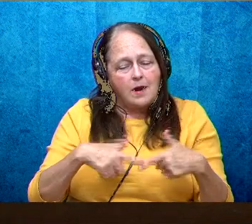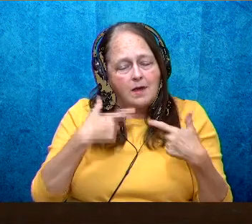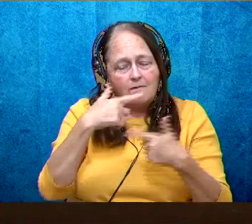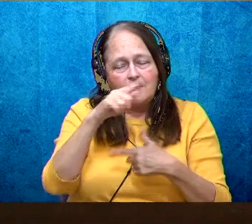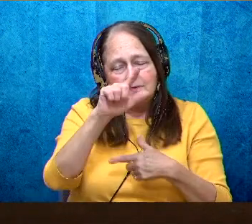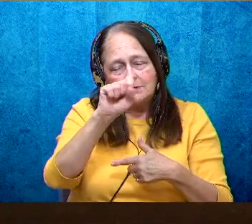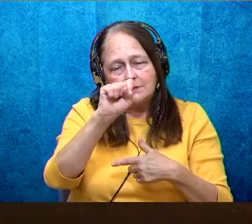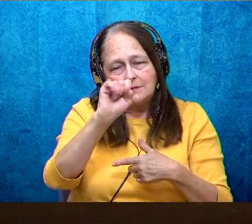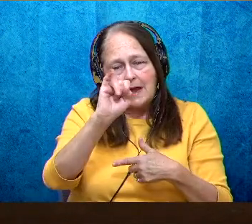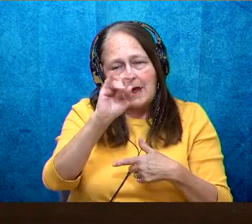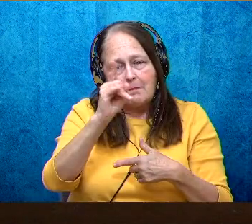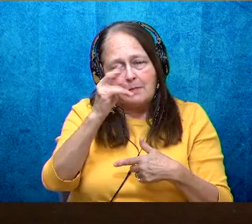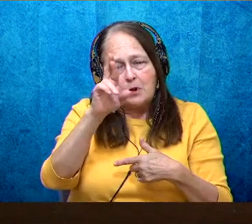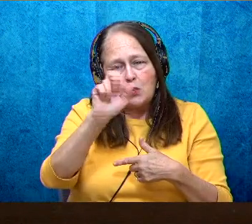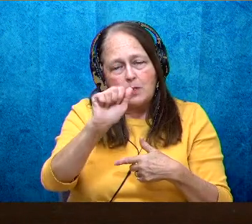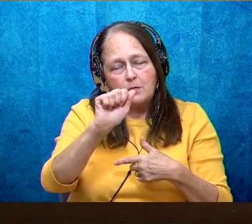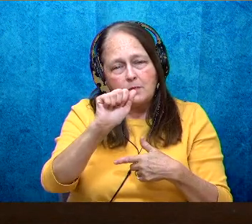Siberia.